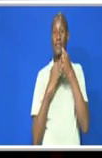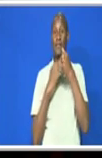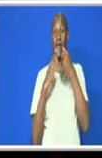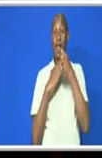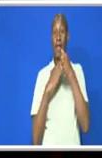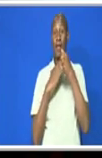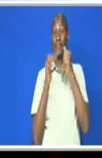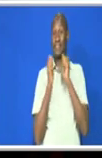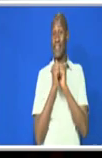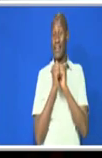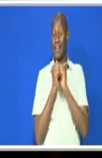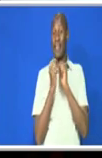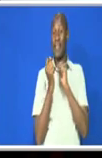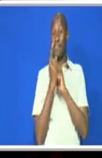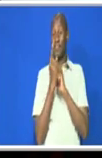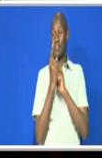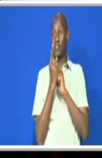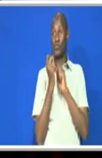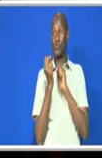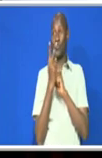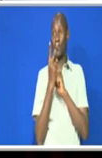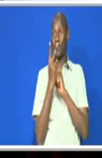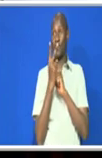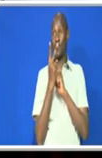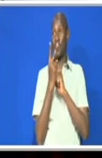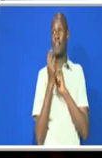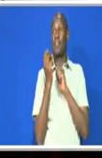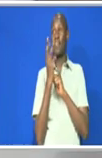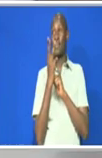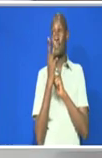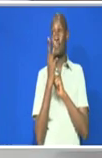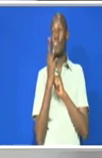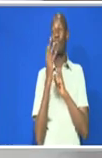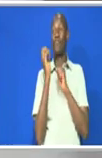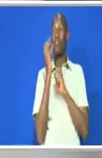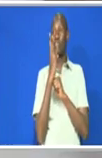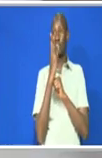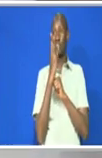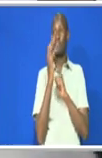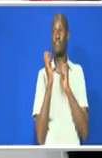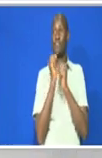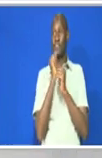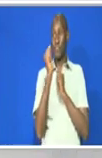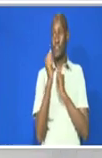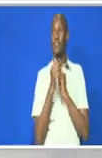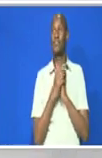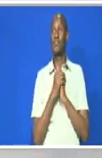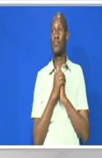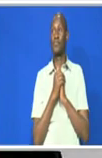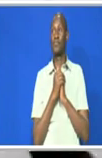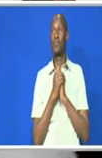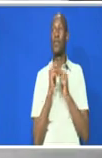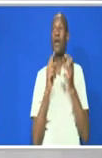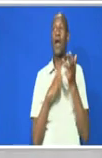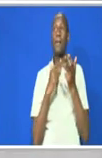9, 10, 11, 12, 13, 14, 15. How